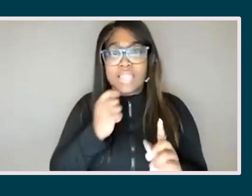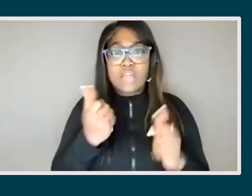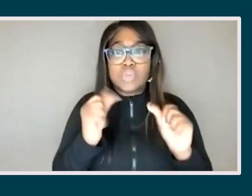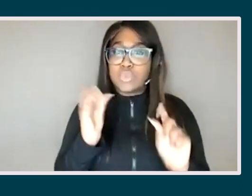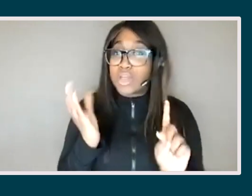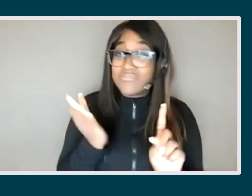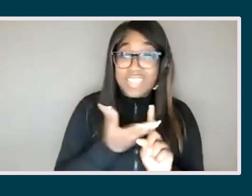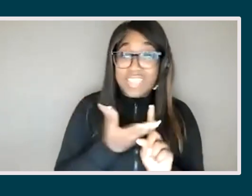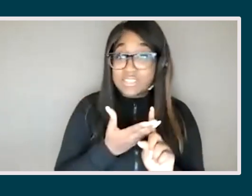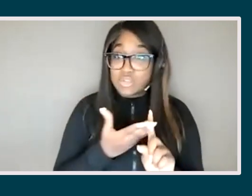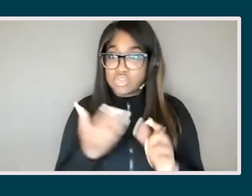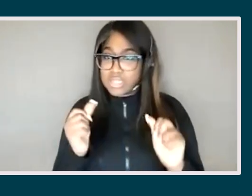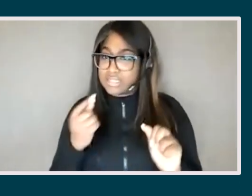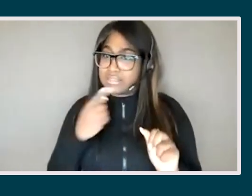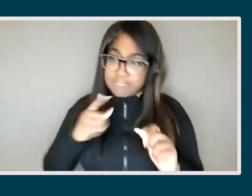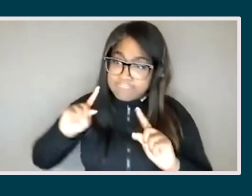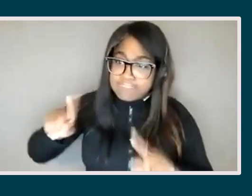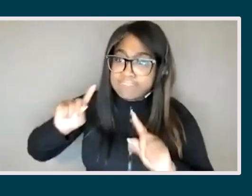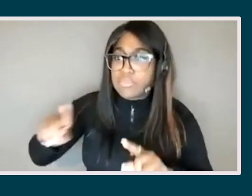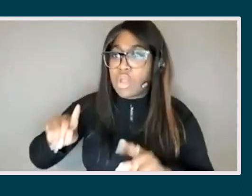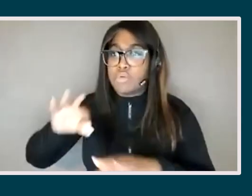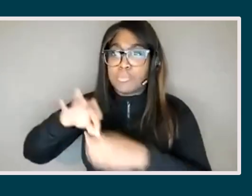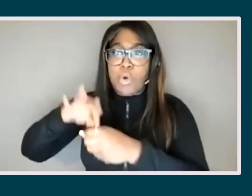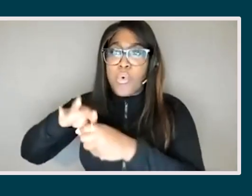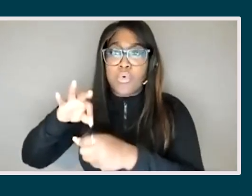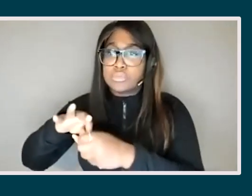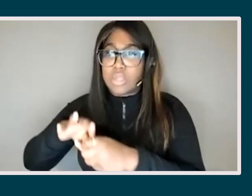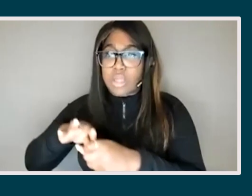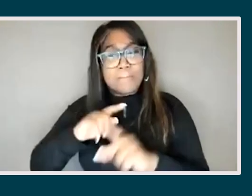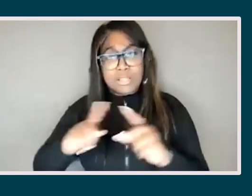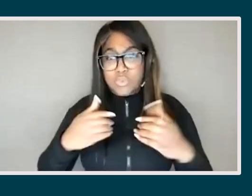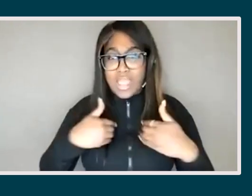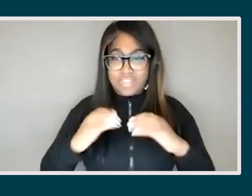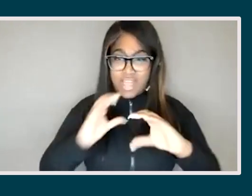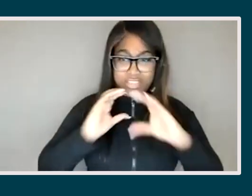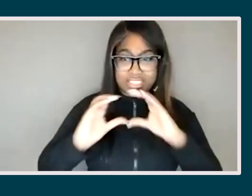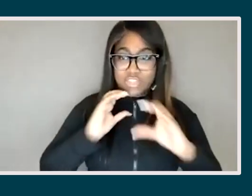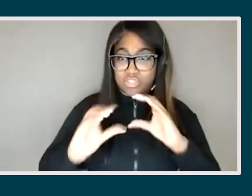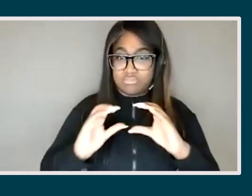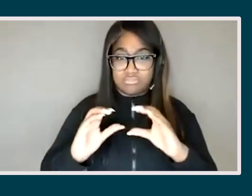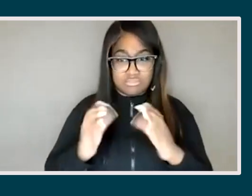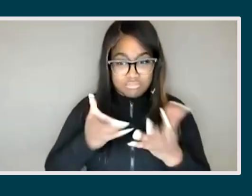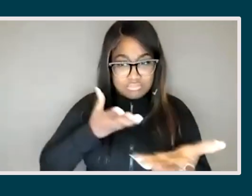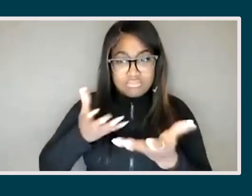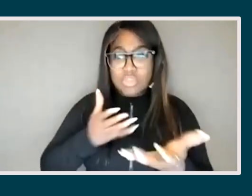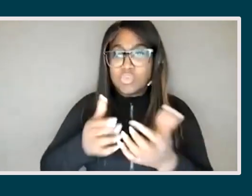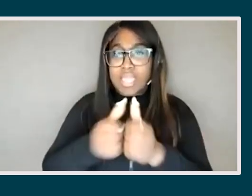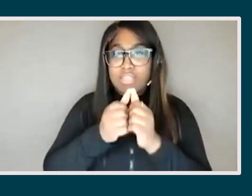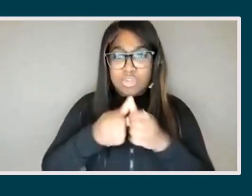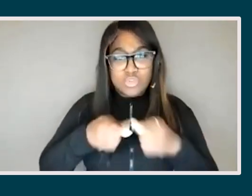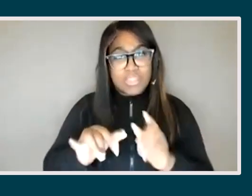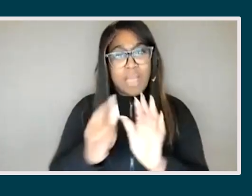go turn out to the polls, to just have a conversation and be in community, you and I together in that moment, to see if we can find